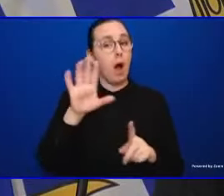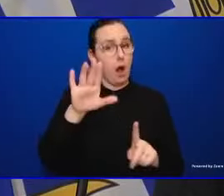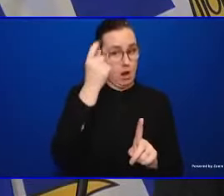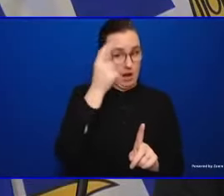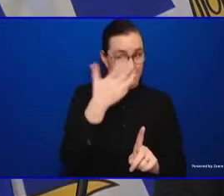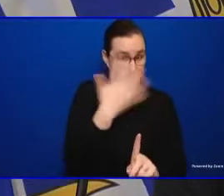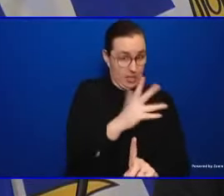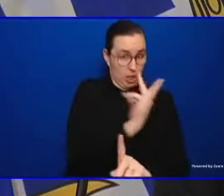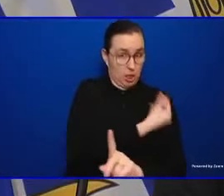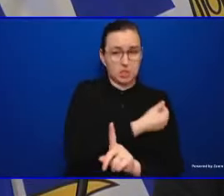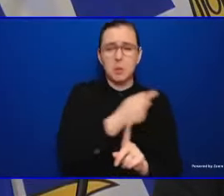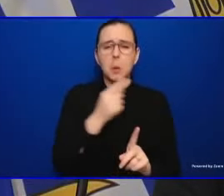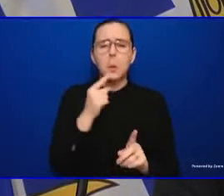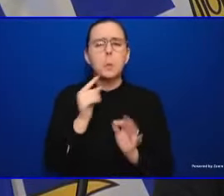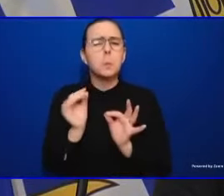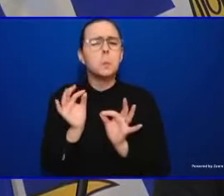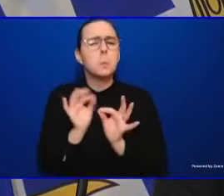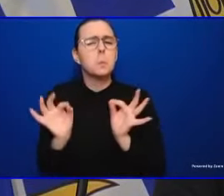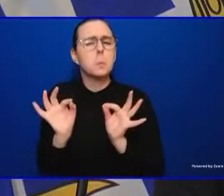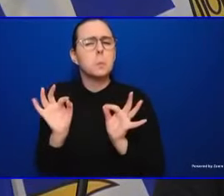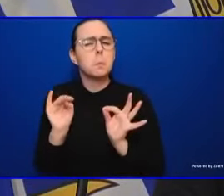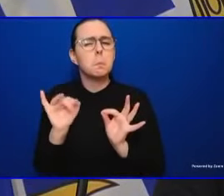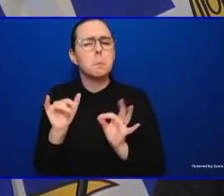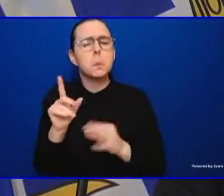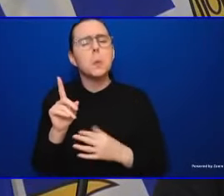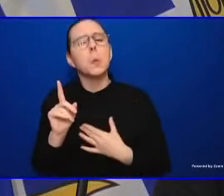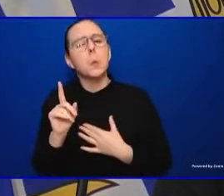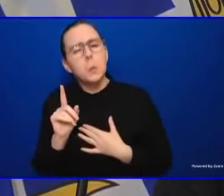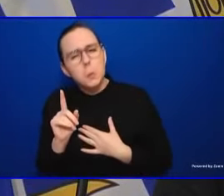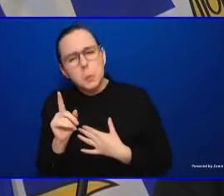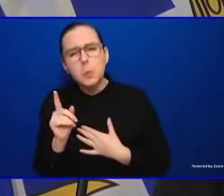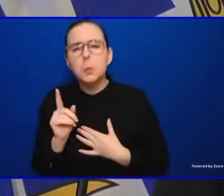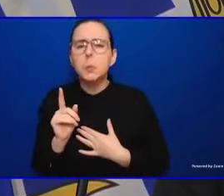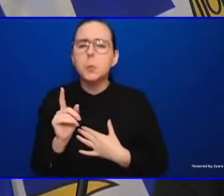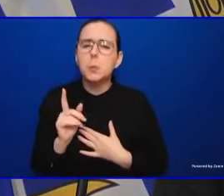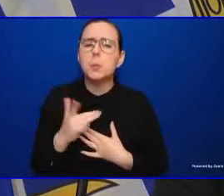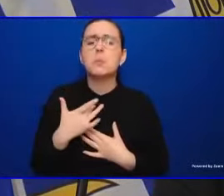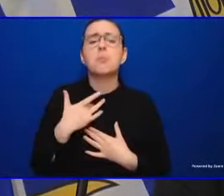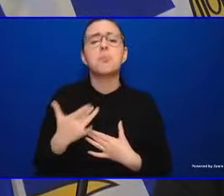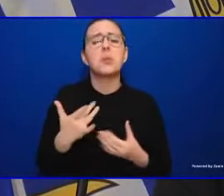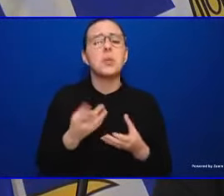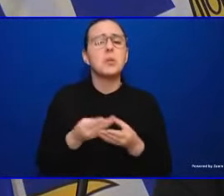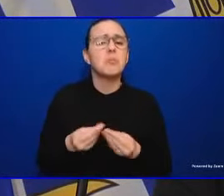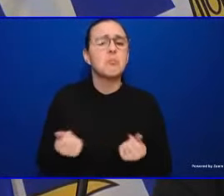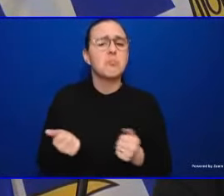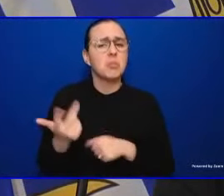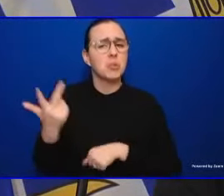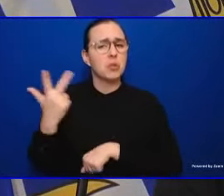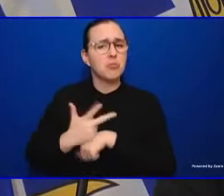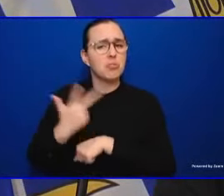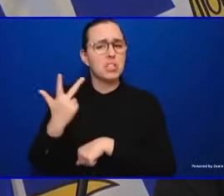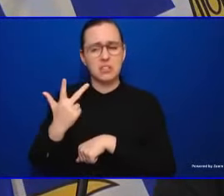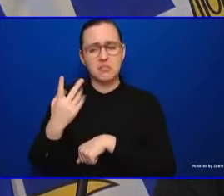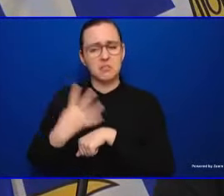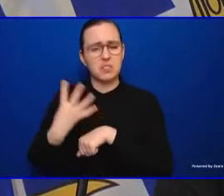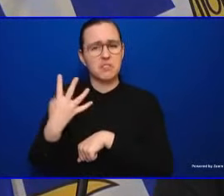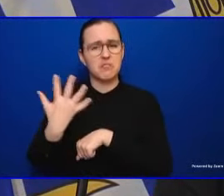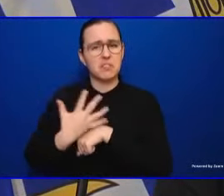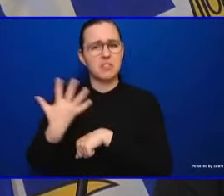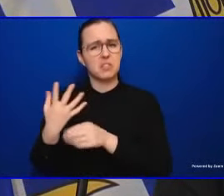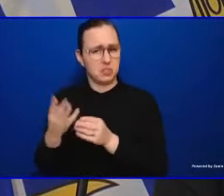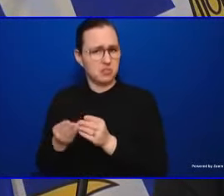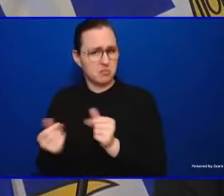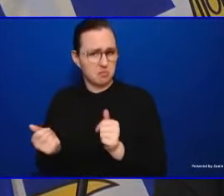and that it tends to go away within 3 to 5 days. So we are saying to people, if you have mild illness and you're